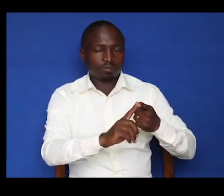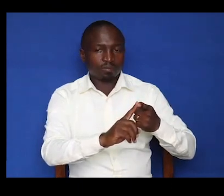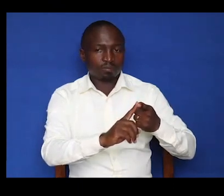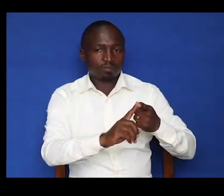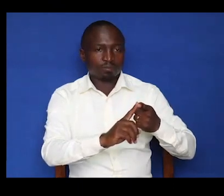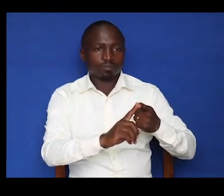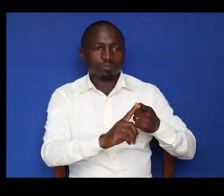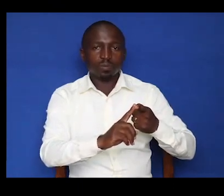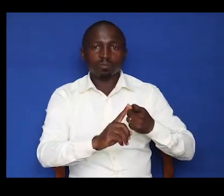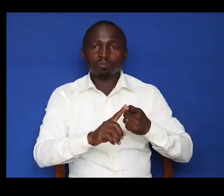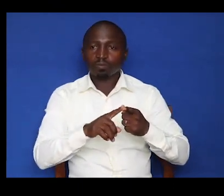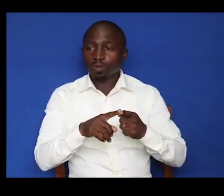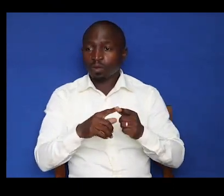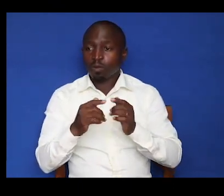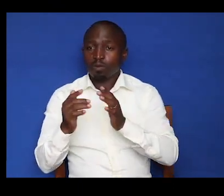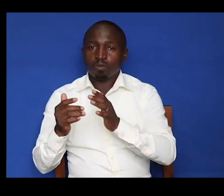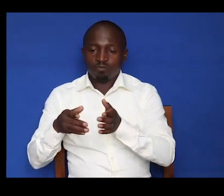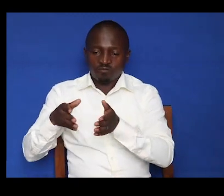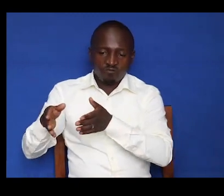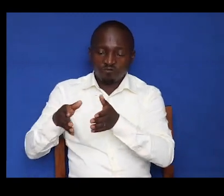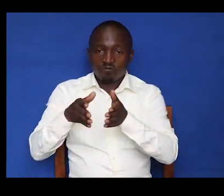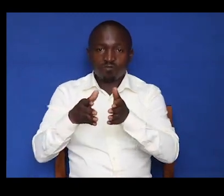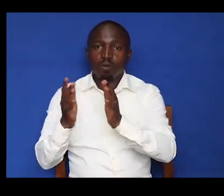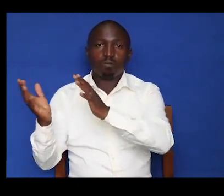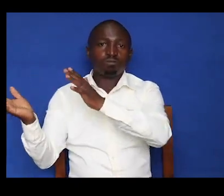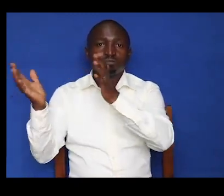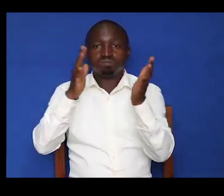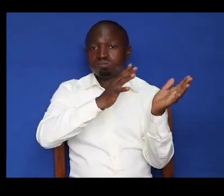wind system.